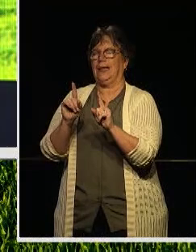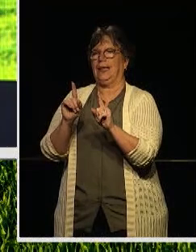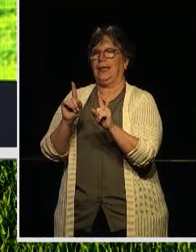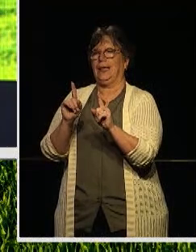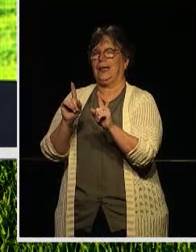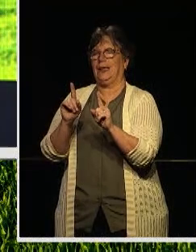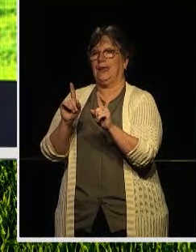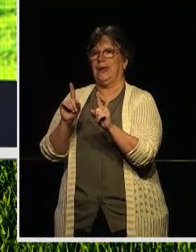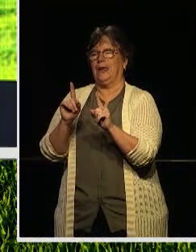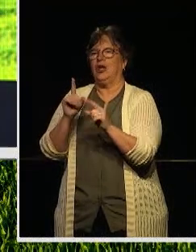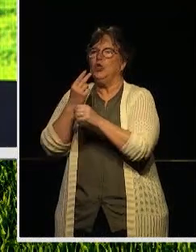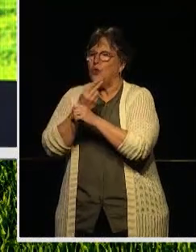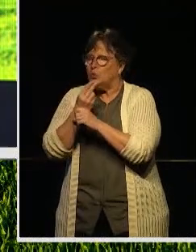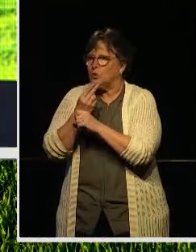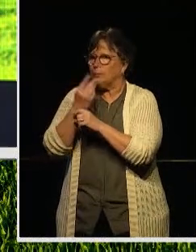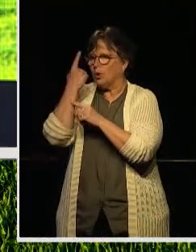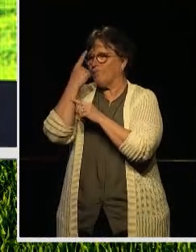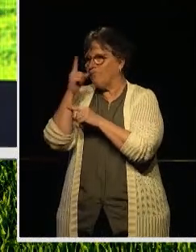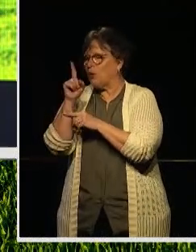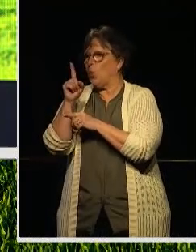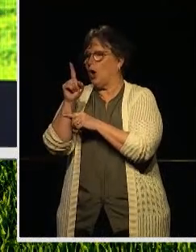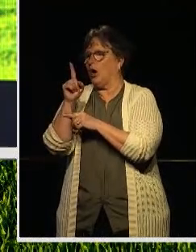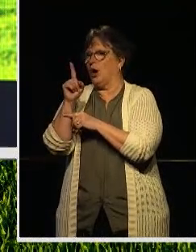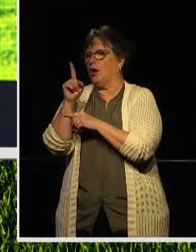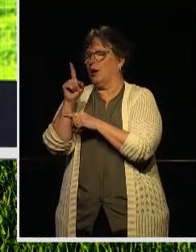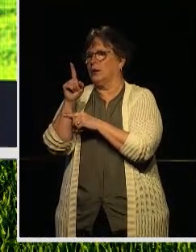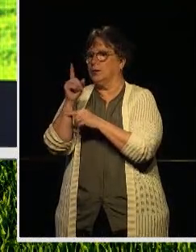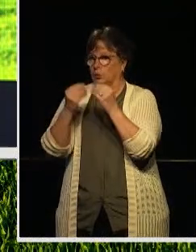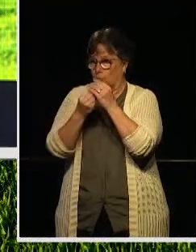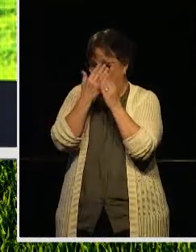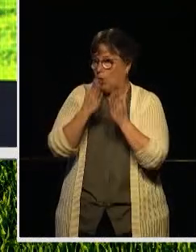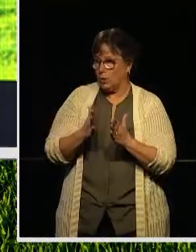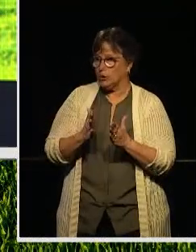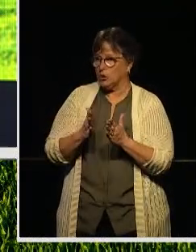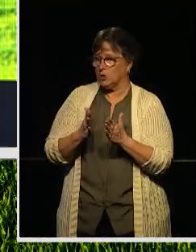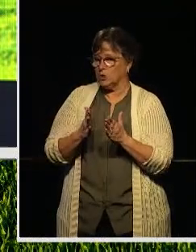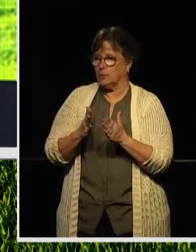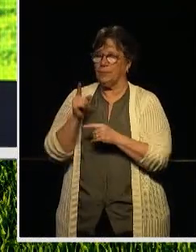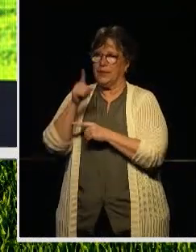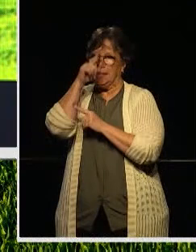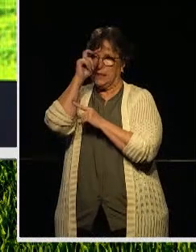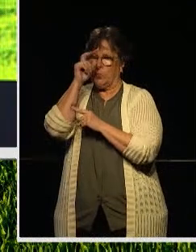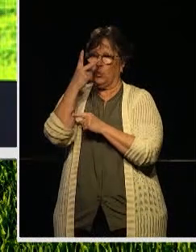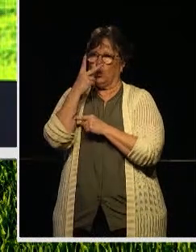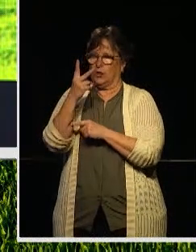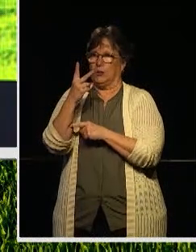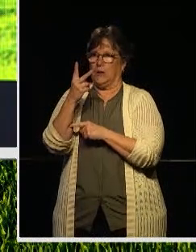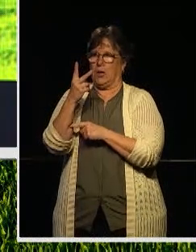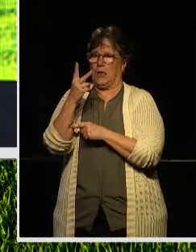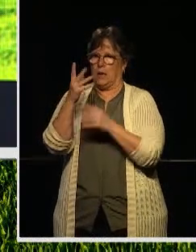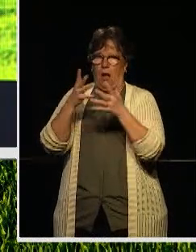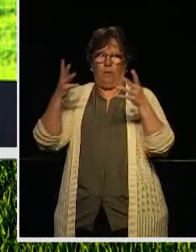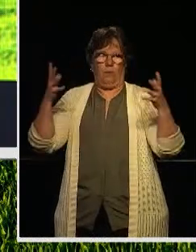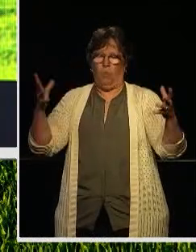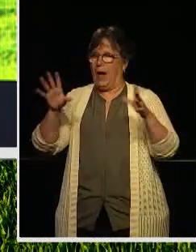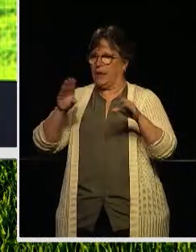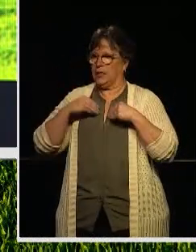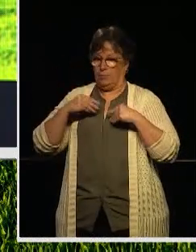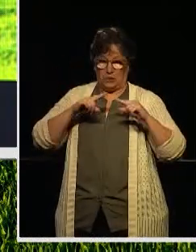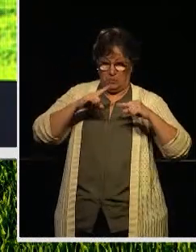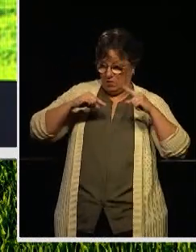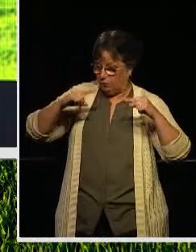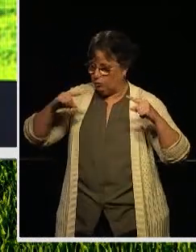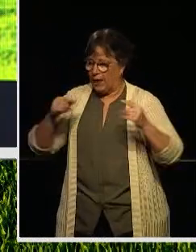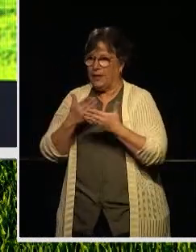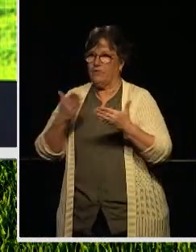just in prototype stage, but commercially by growers. And this summer we're seeing wide adoption of all sorts of different stuff, and it's starting